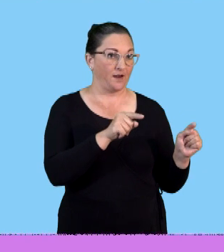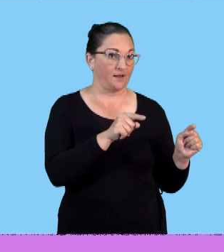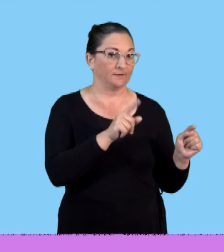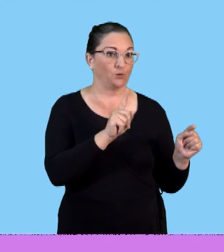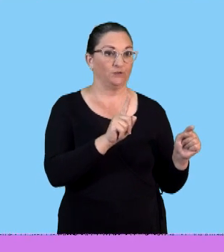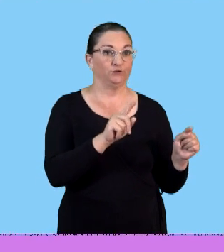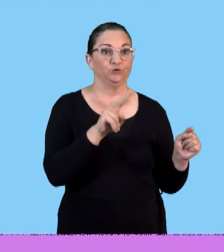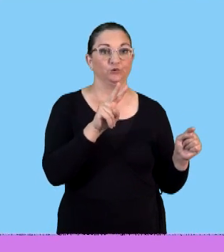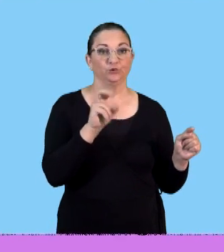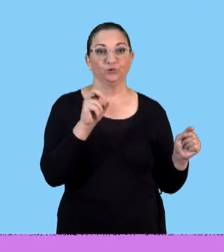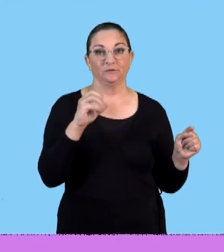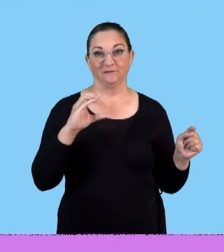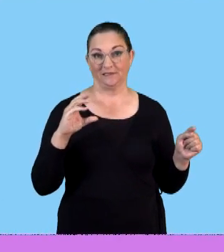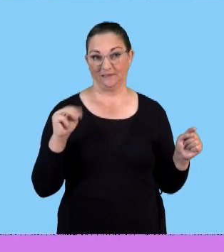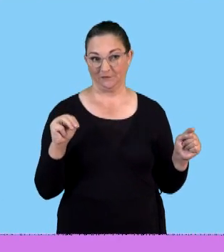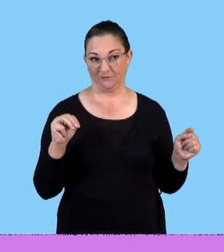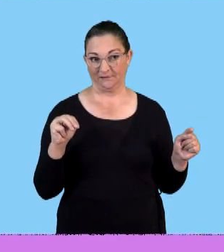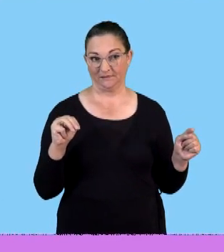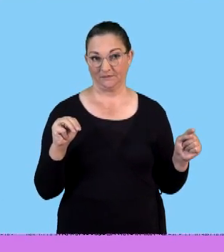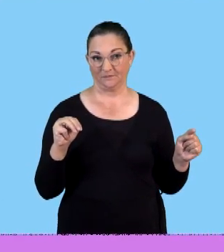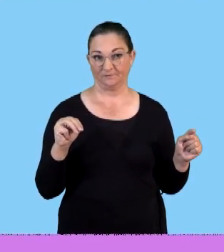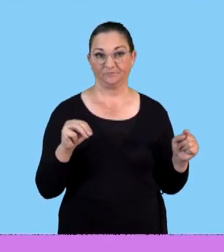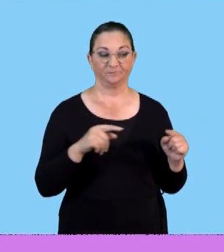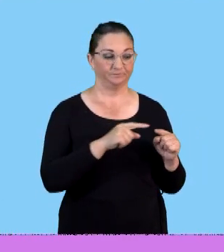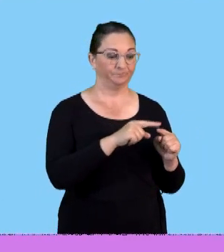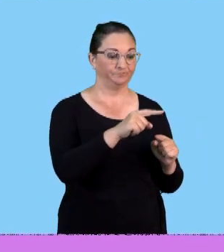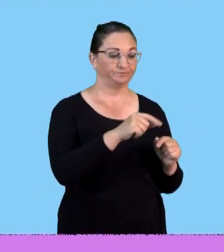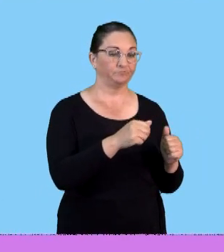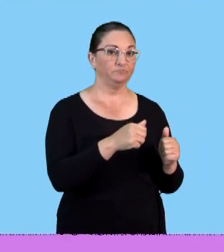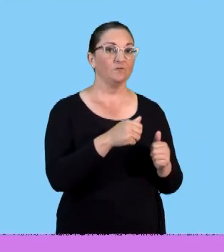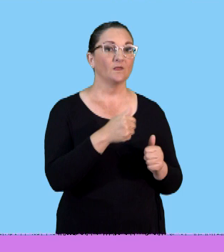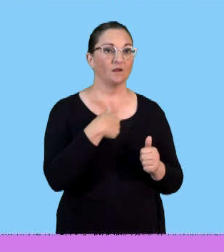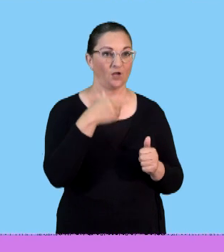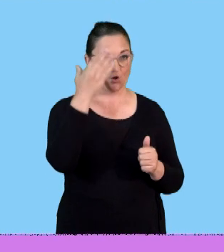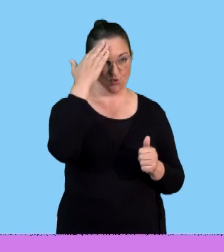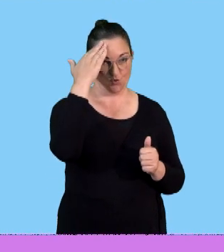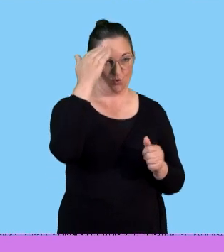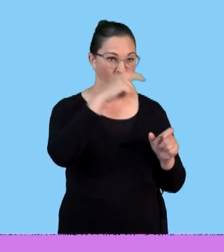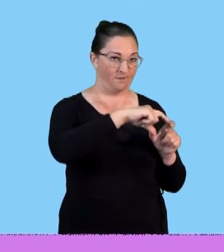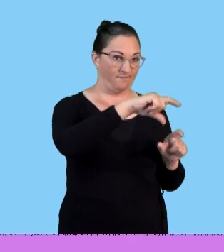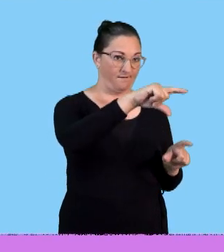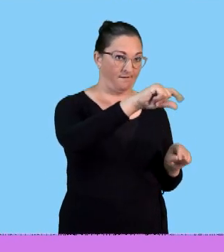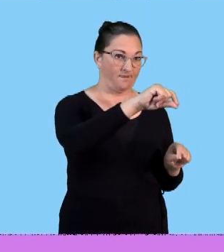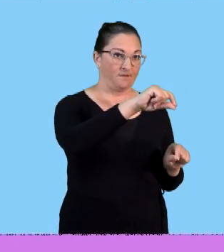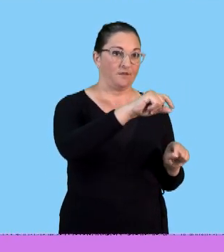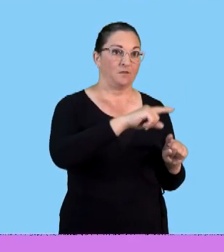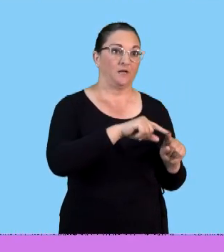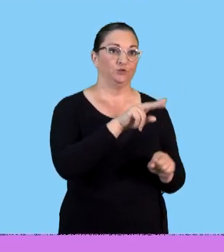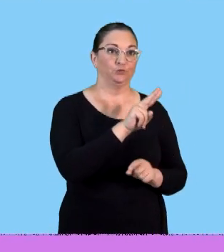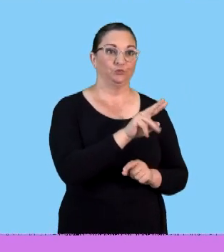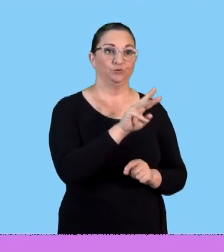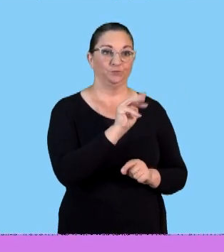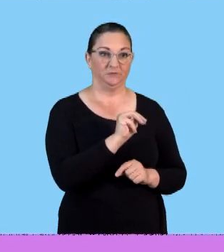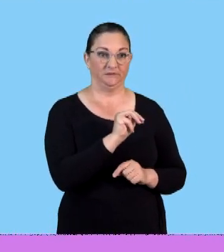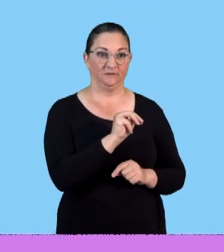is 200 centimeters. Right, so I've indicated the cabinets here, can we see? Okay, and there we can see the breadth is